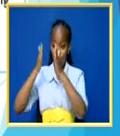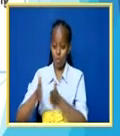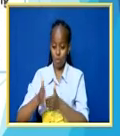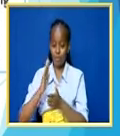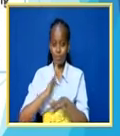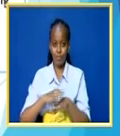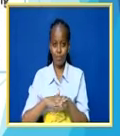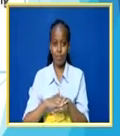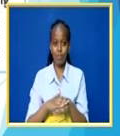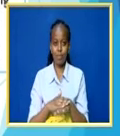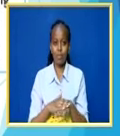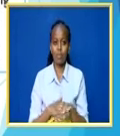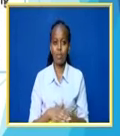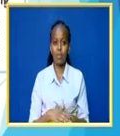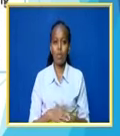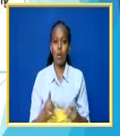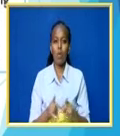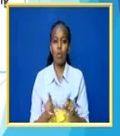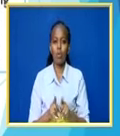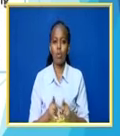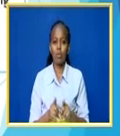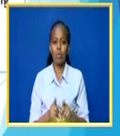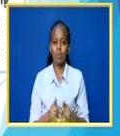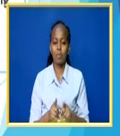good. Mm-hmm. I also